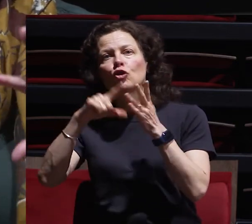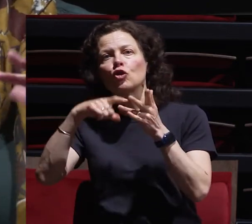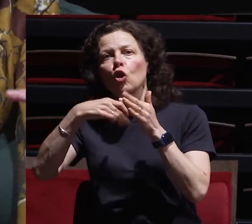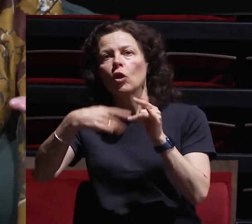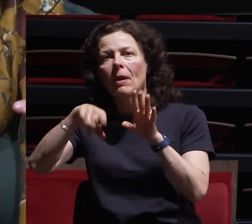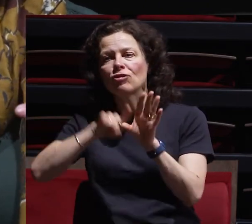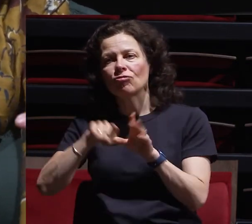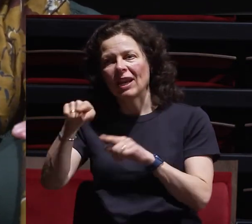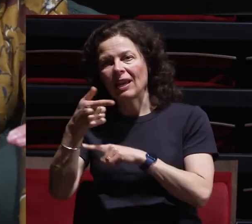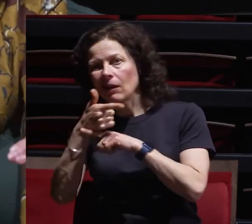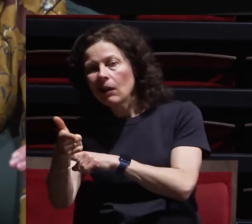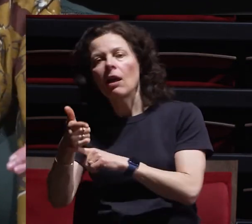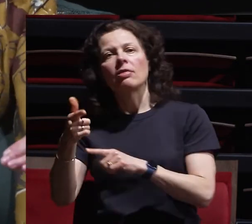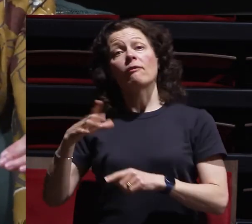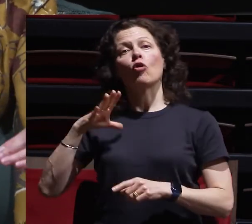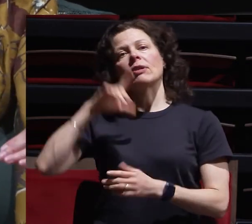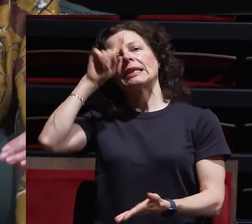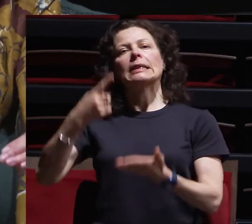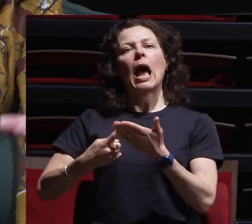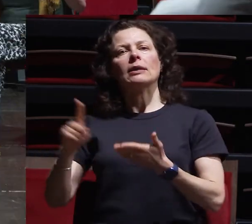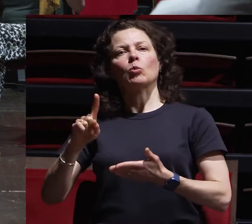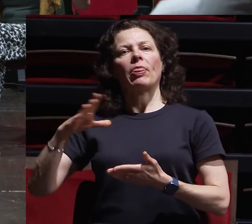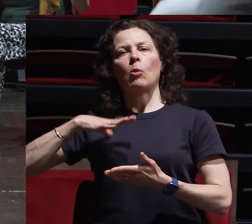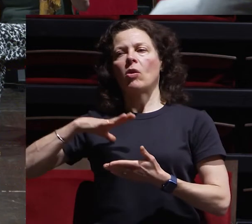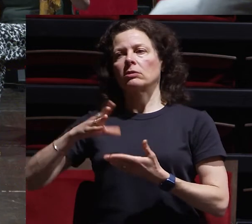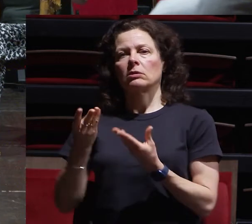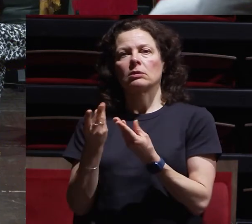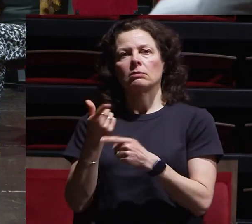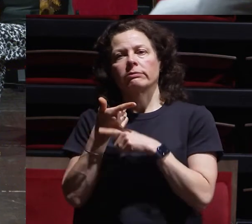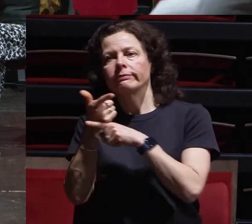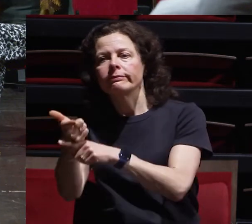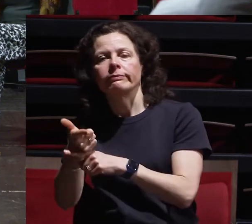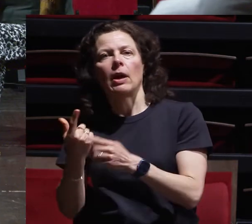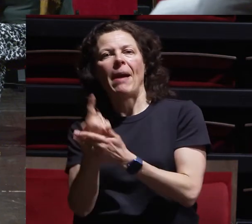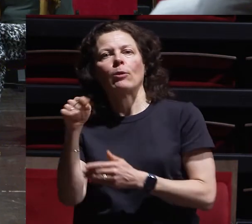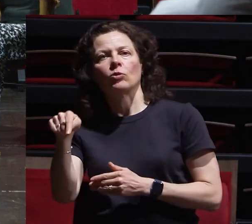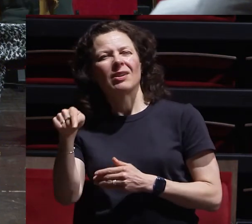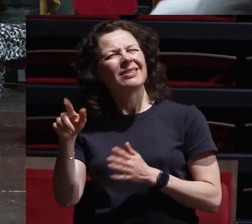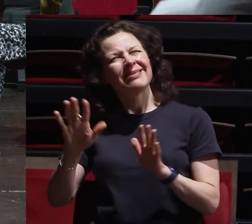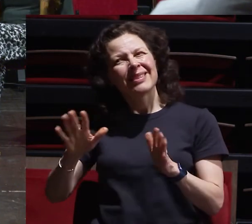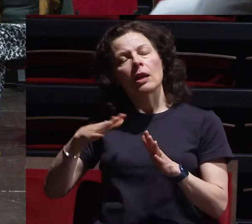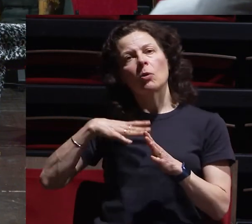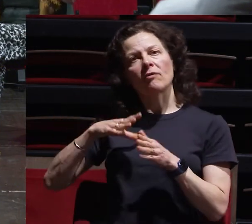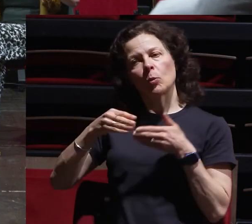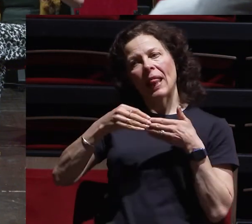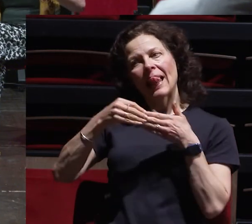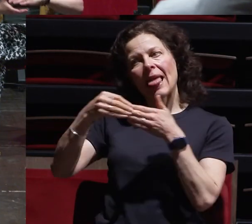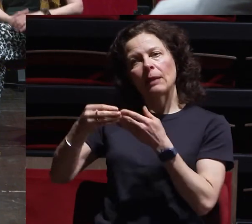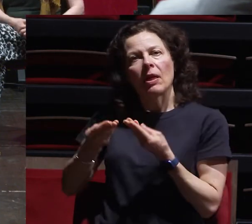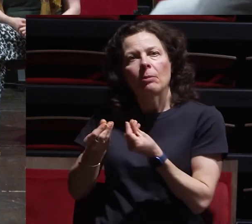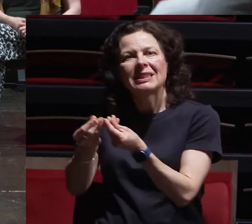already decided exactly what they want their film to be, which you can't really do. You have to be led by the material a little